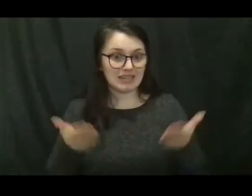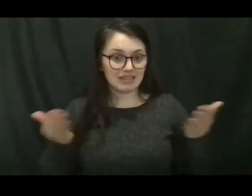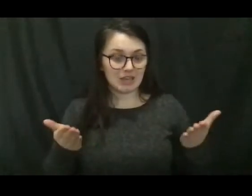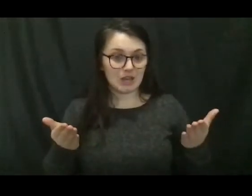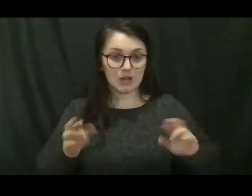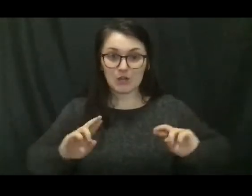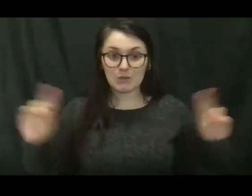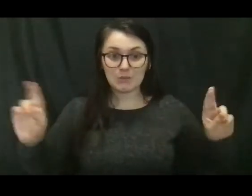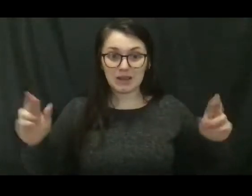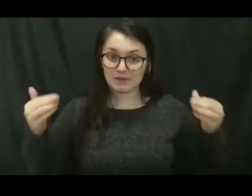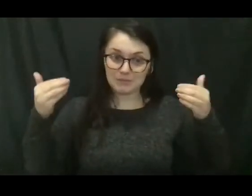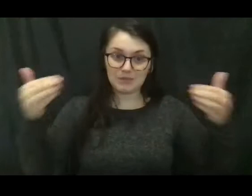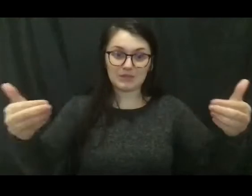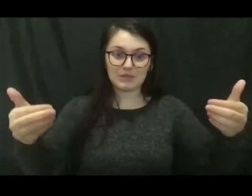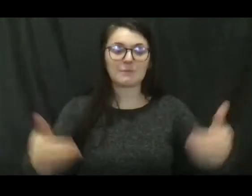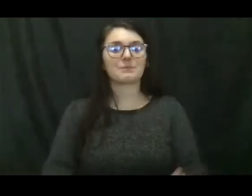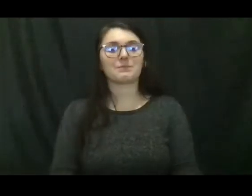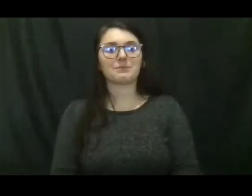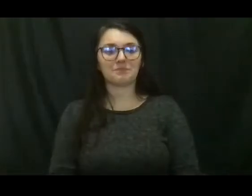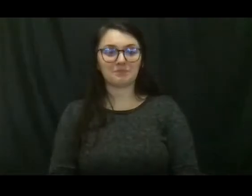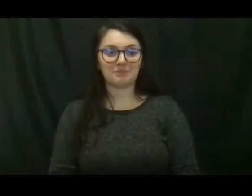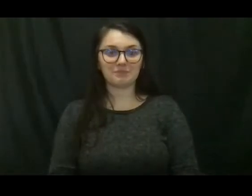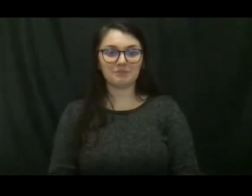do it. Okay, let's go this way.